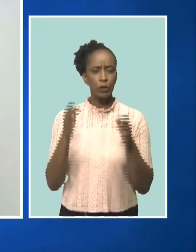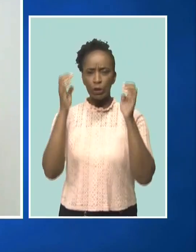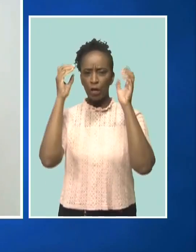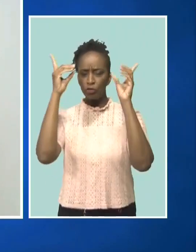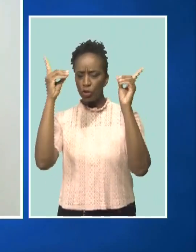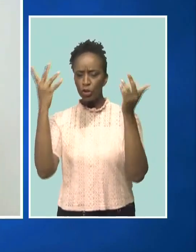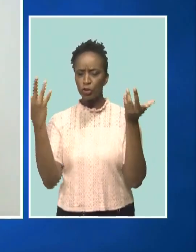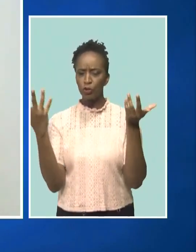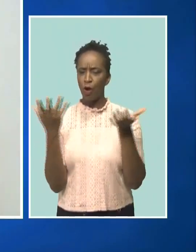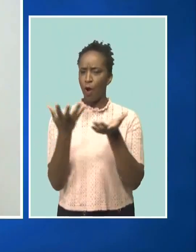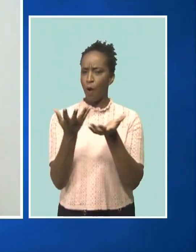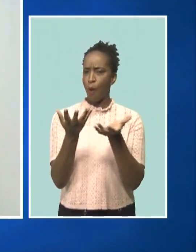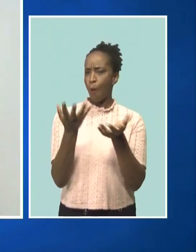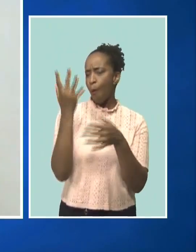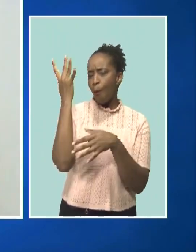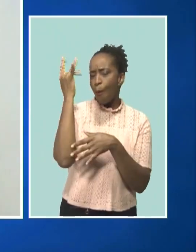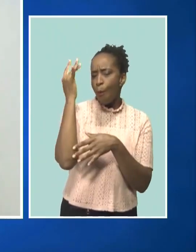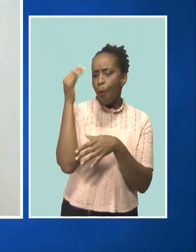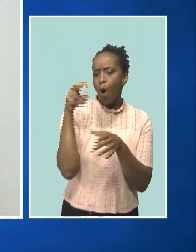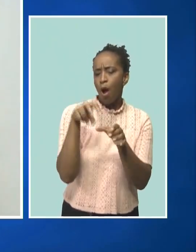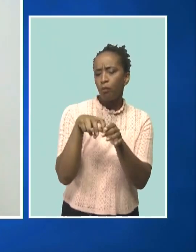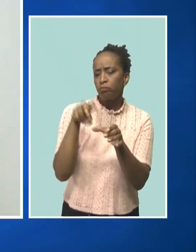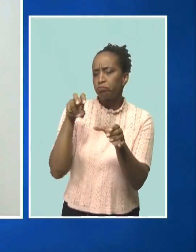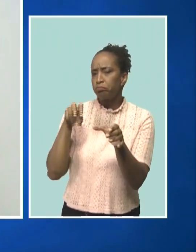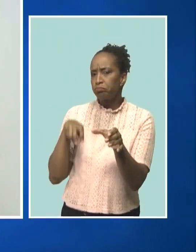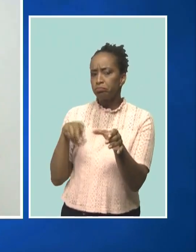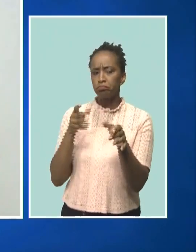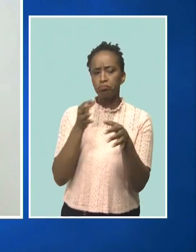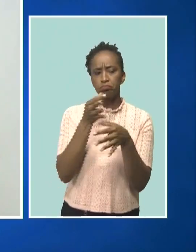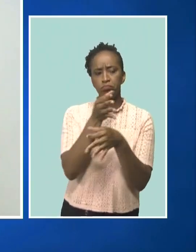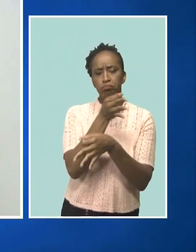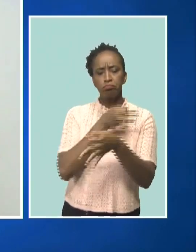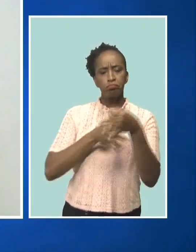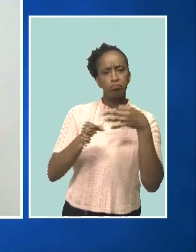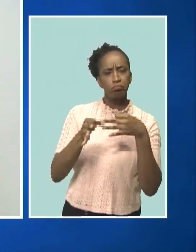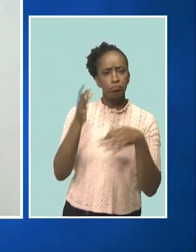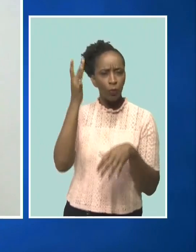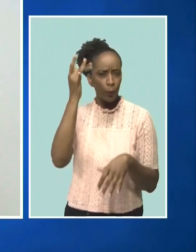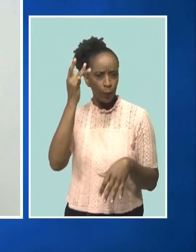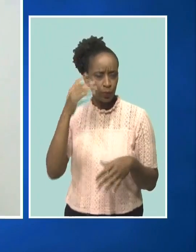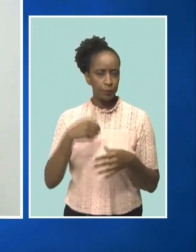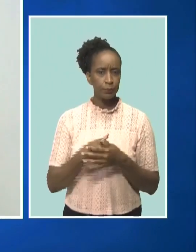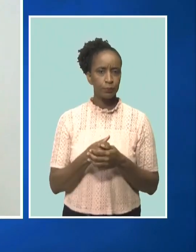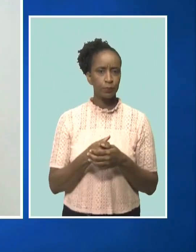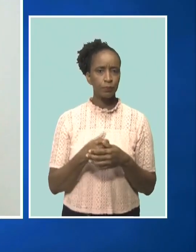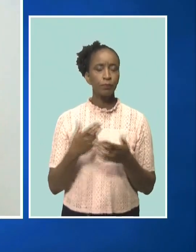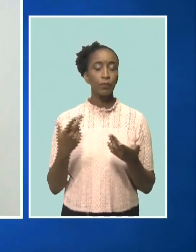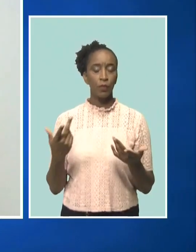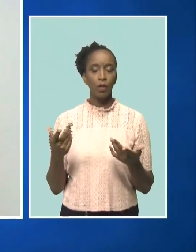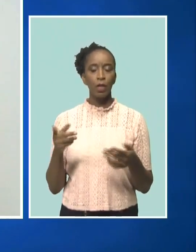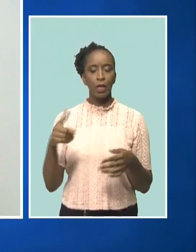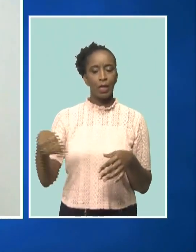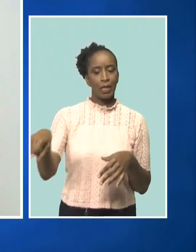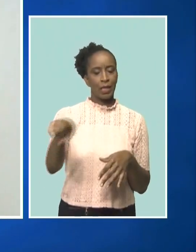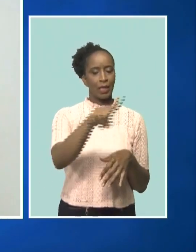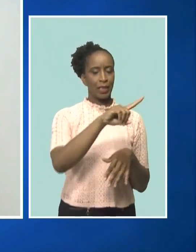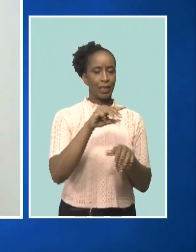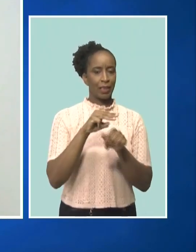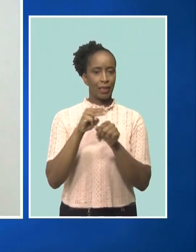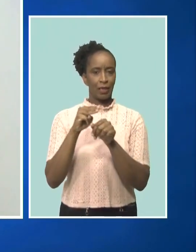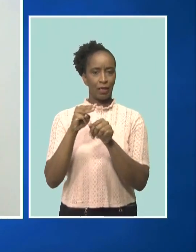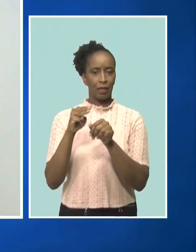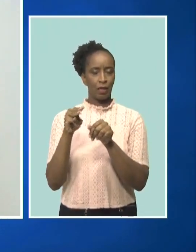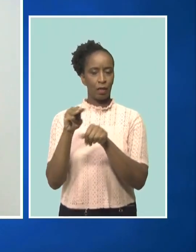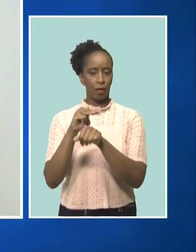ask. To my mind, Prime Minister Motley has appeared to change major ministers within